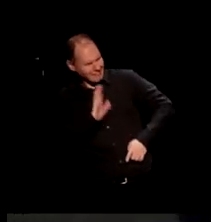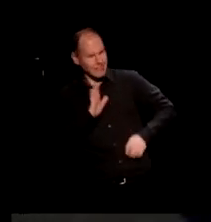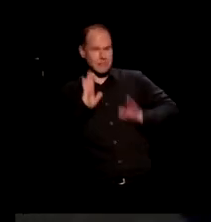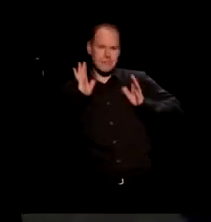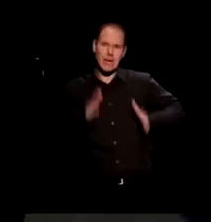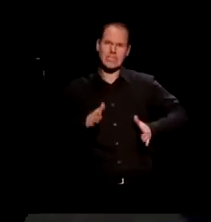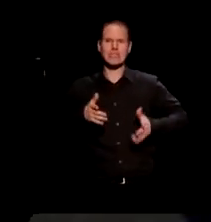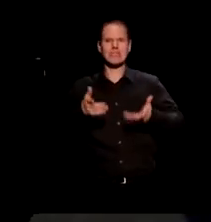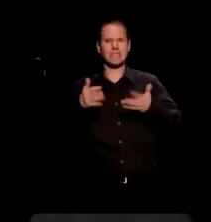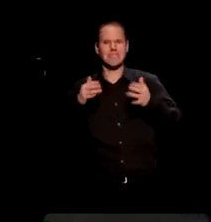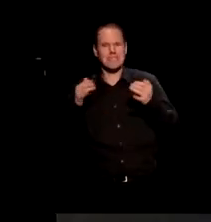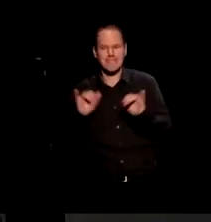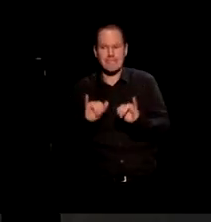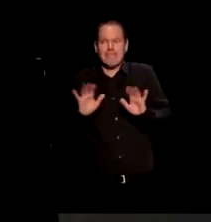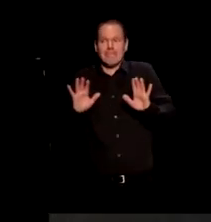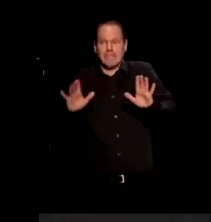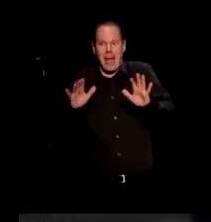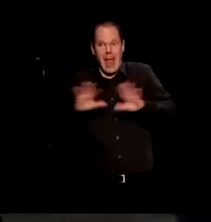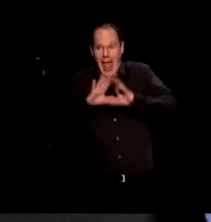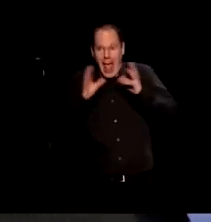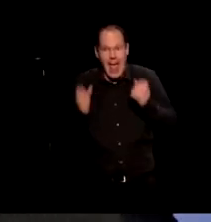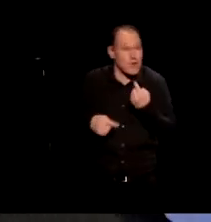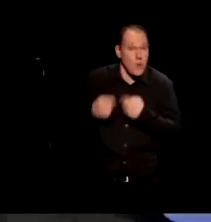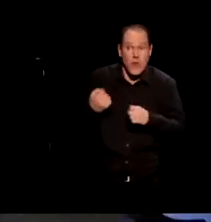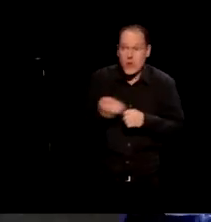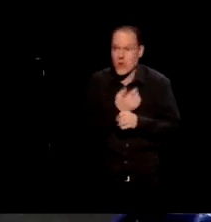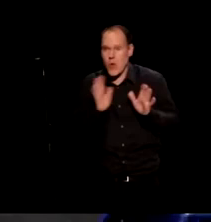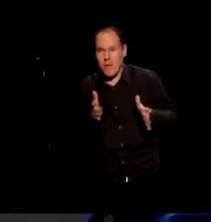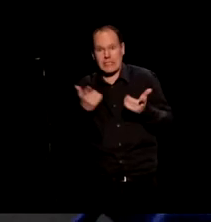must be a mystery surrounding everything we do.